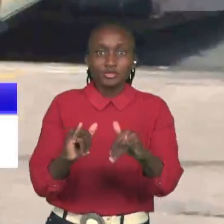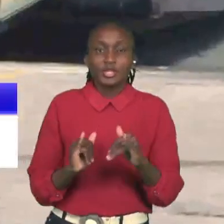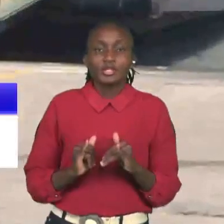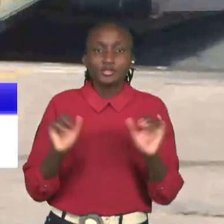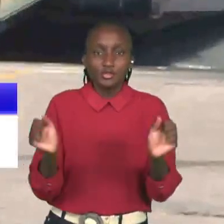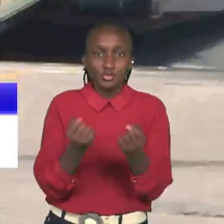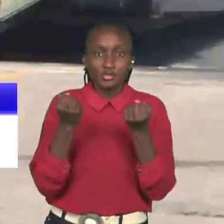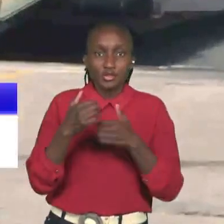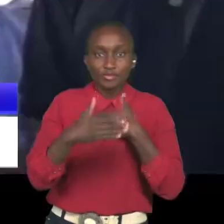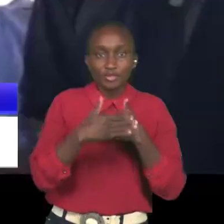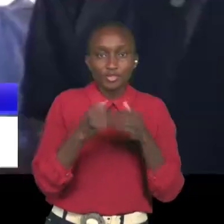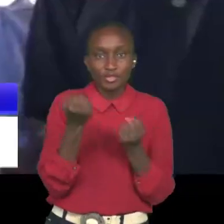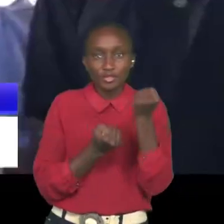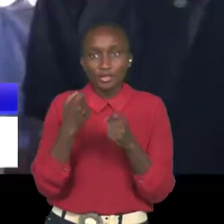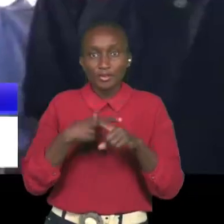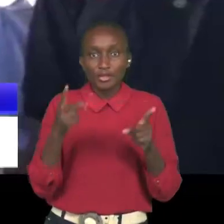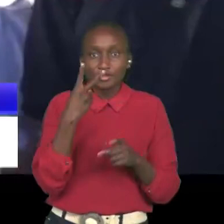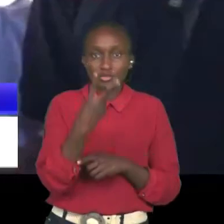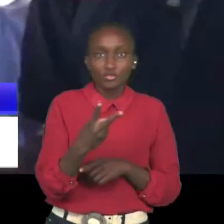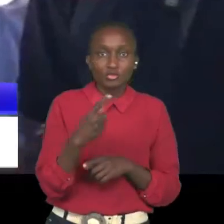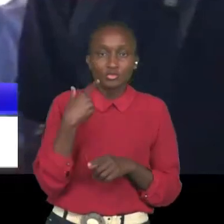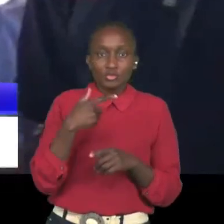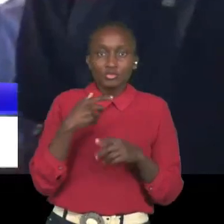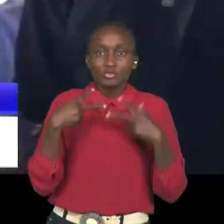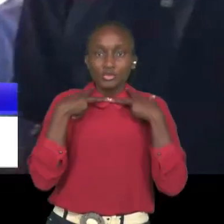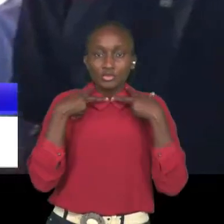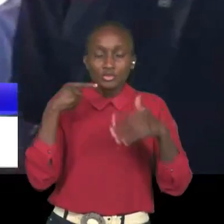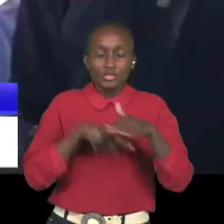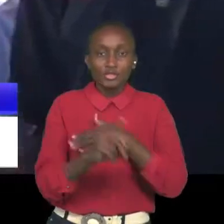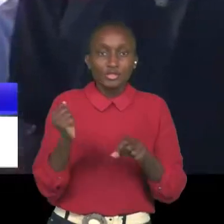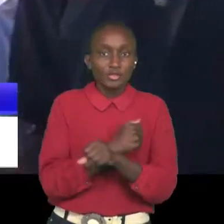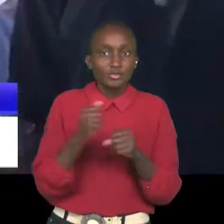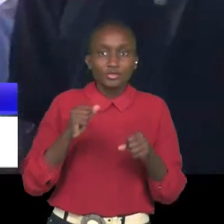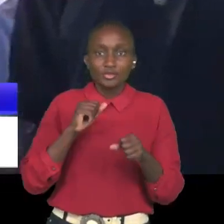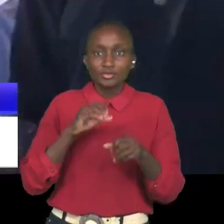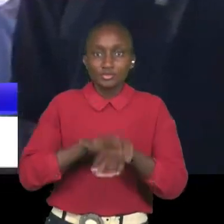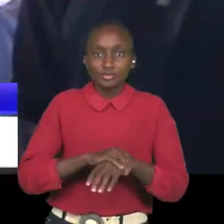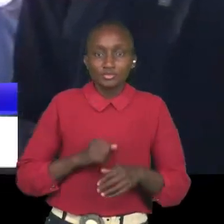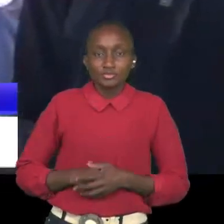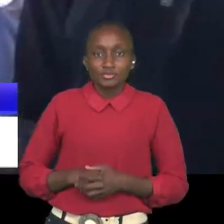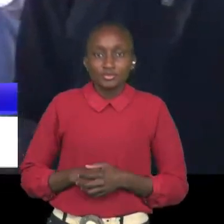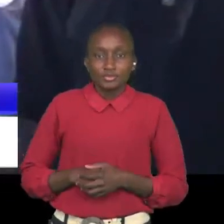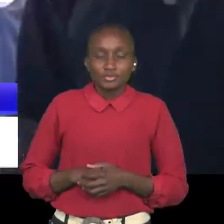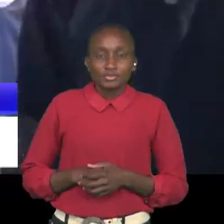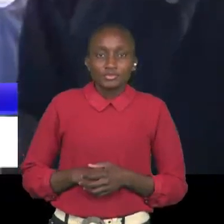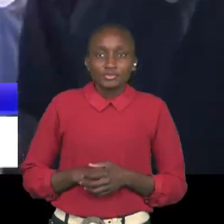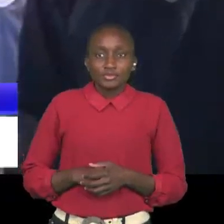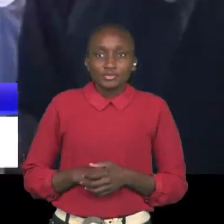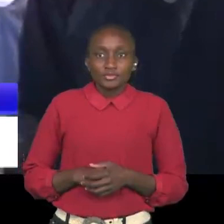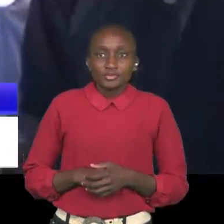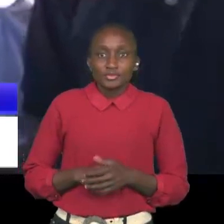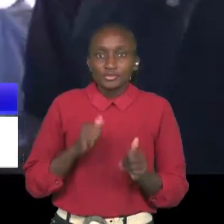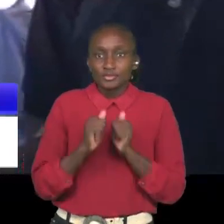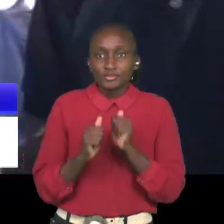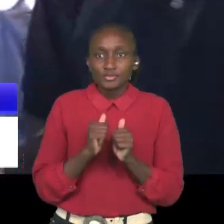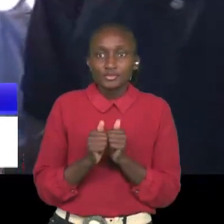rescue savers near the car, but the two were trapped inside the car and could not access them. MV Harambe, which is